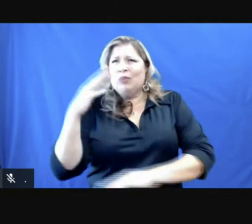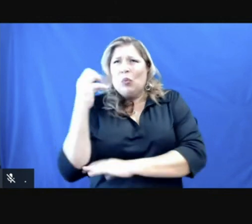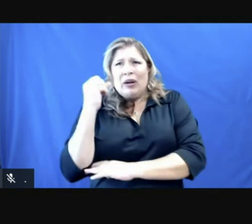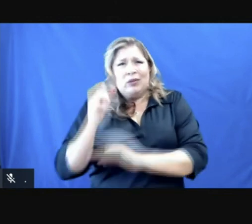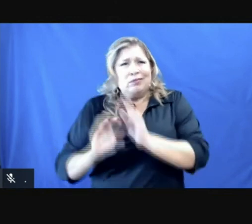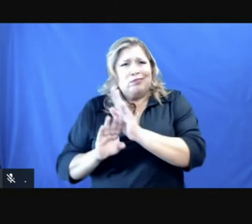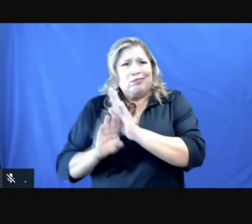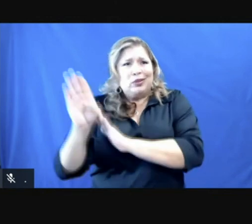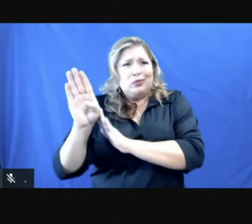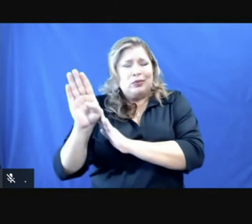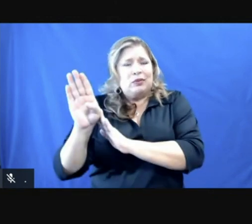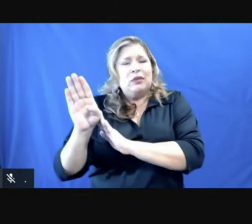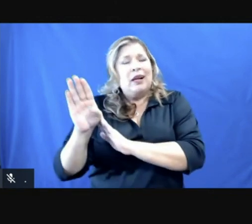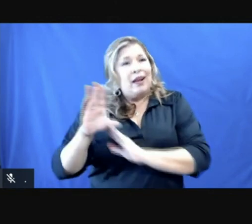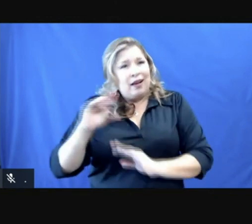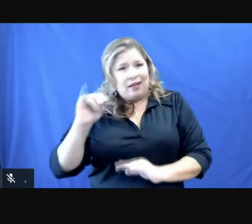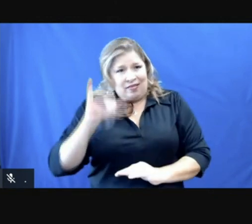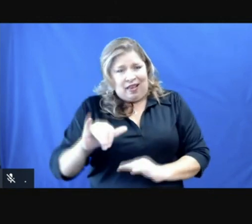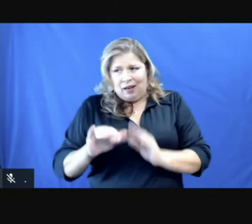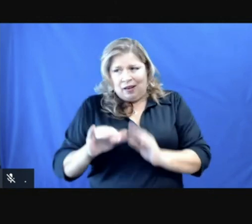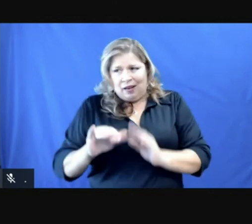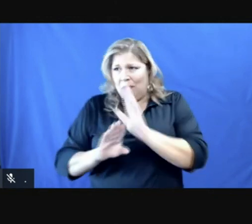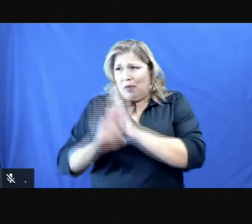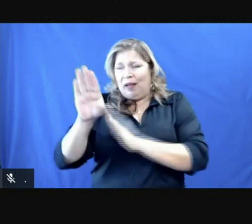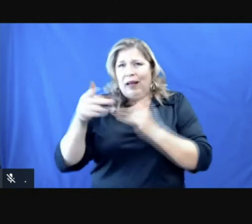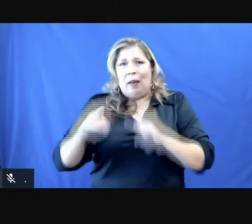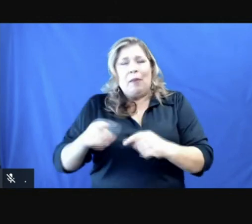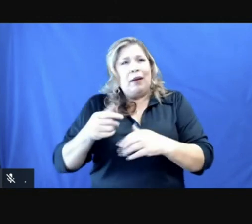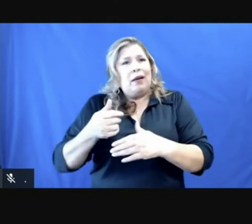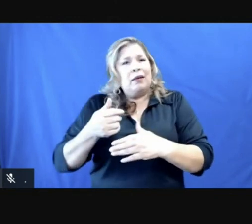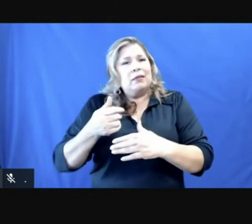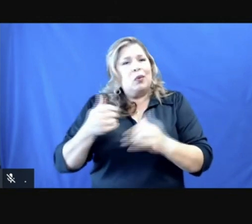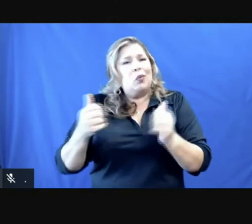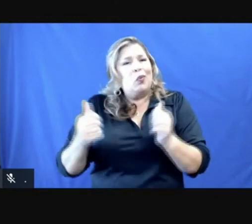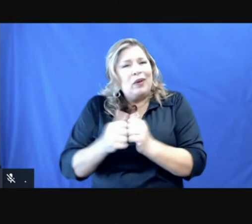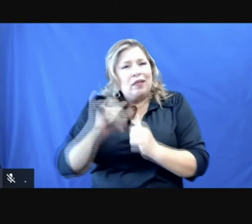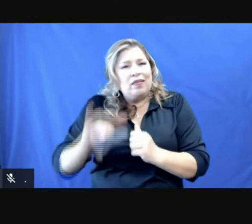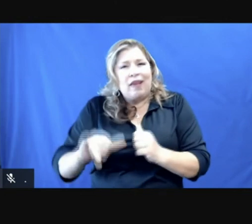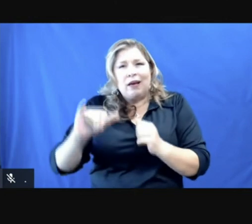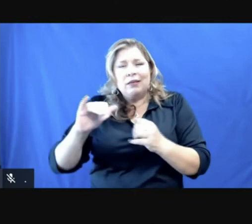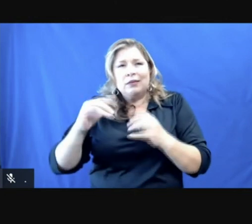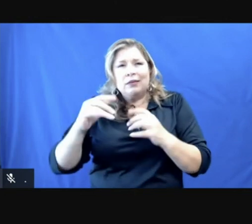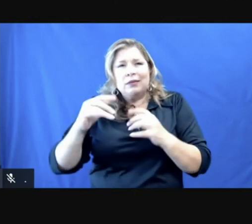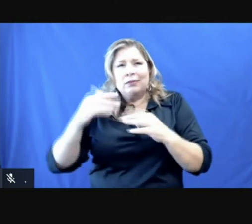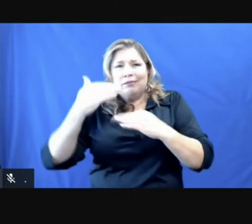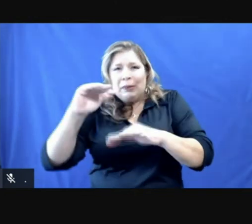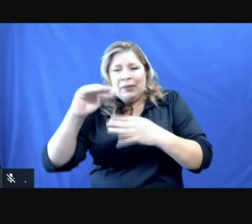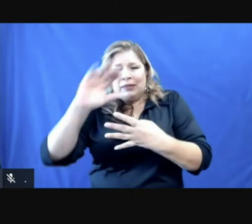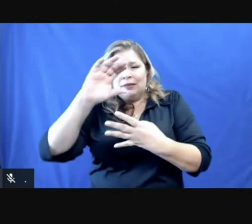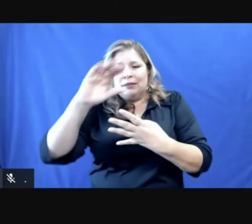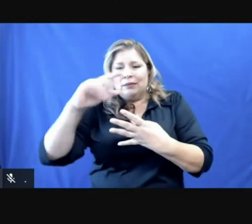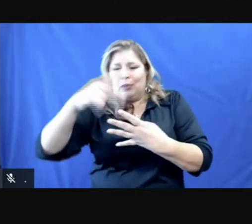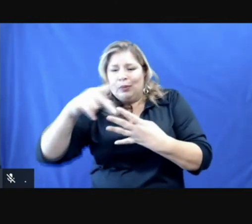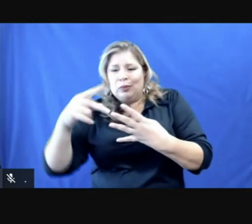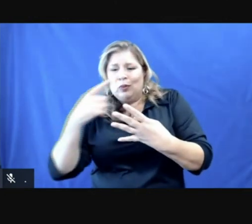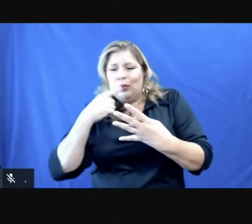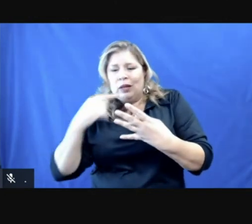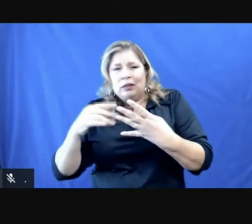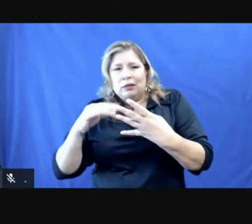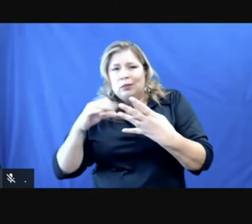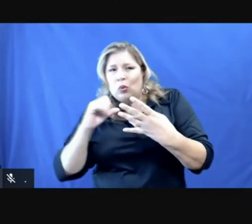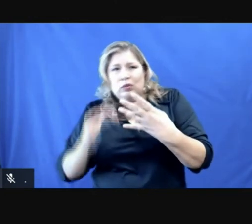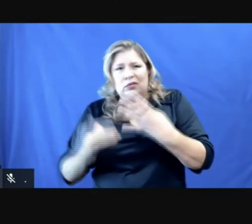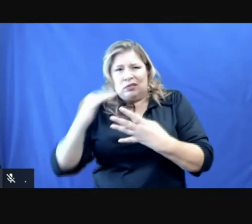this tiered system that you and the governor have said is working as designed. So what makes you think that this change will flatten the